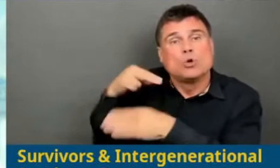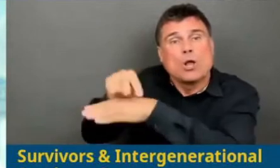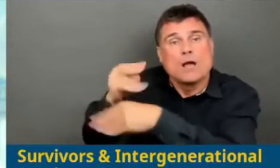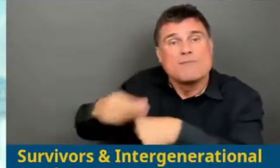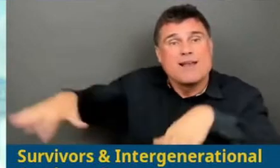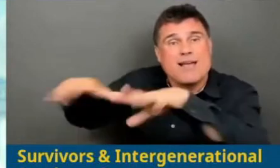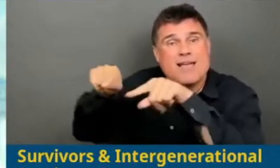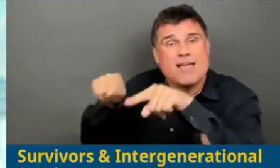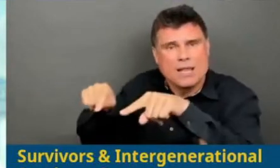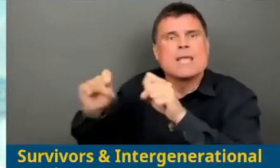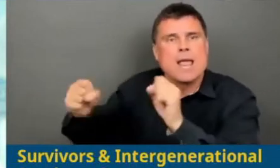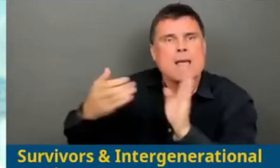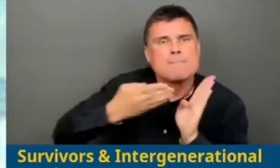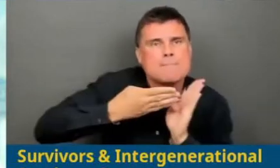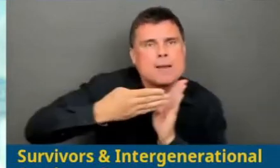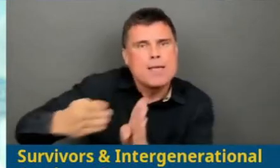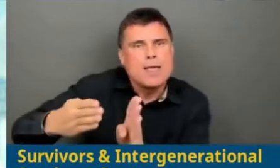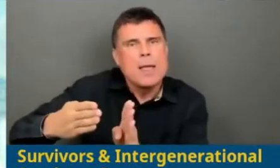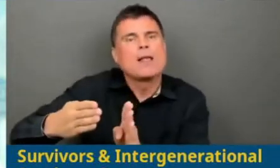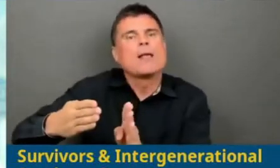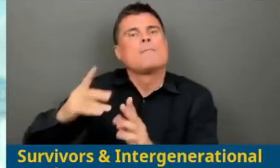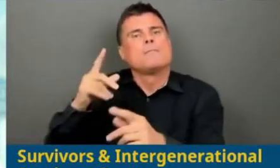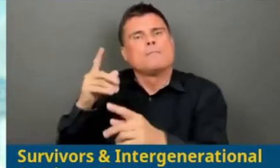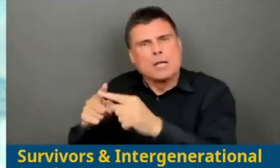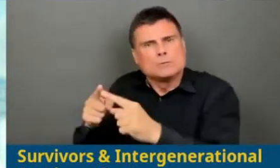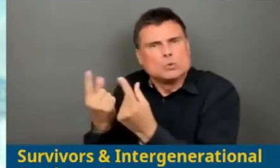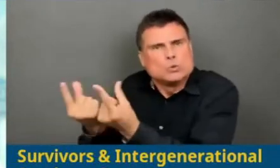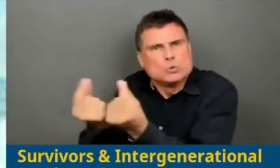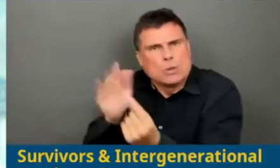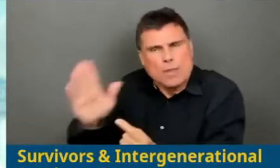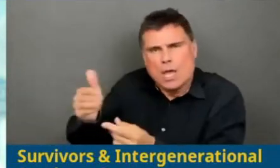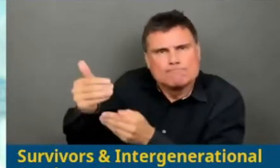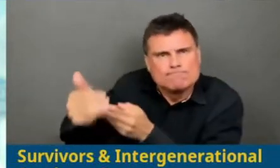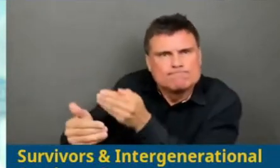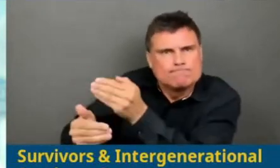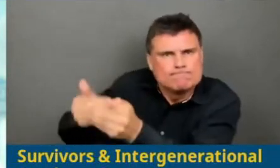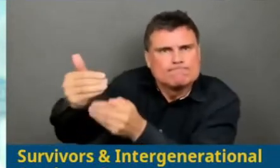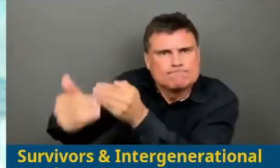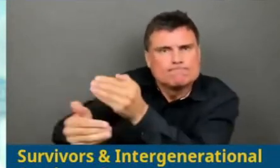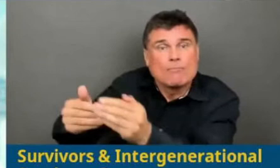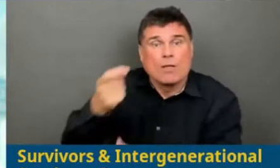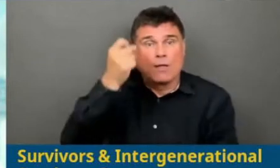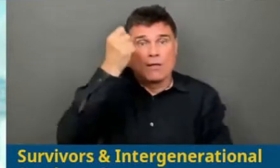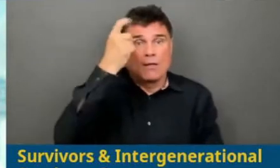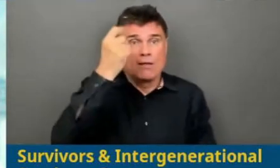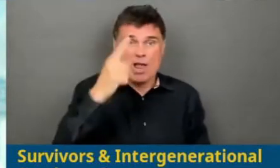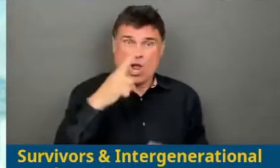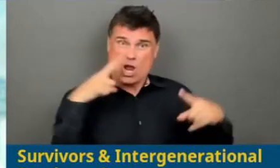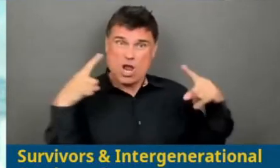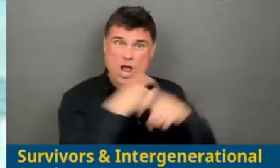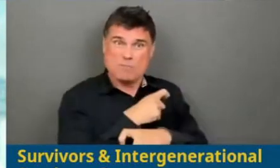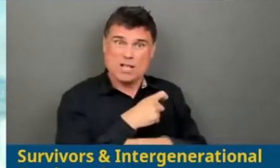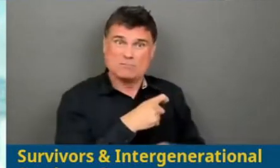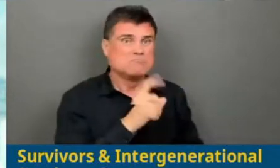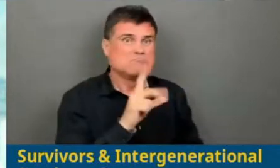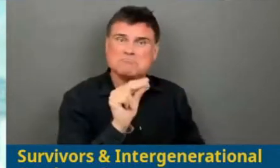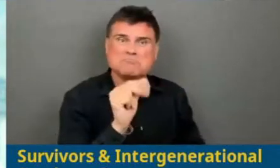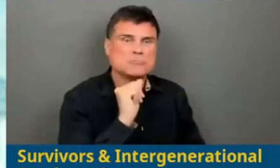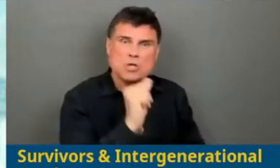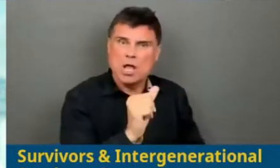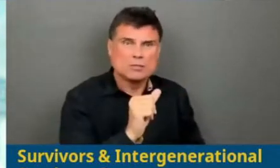pace. This will not be a complicated bureaucratic process. We know this is a difficult